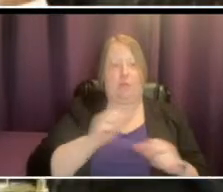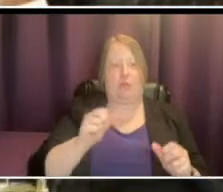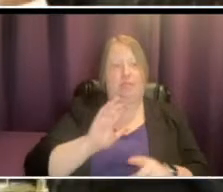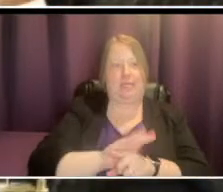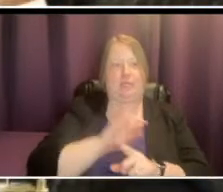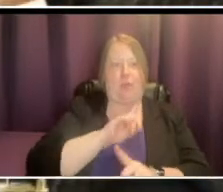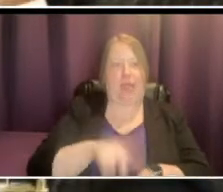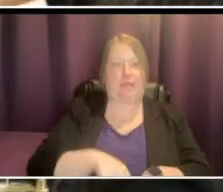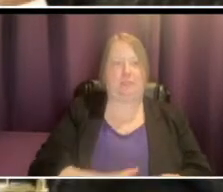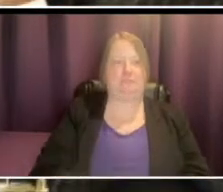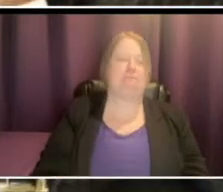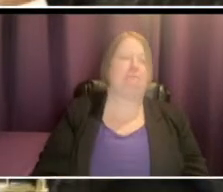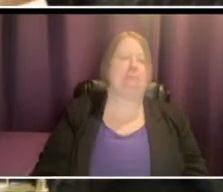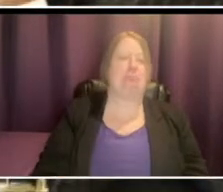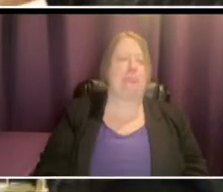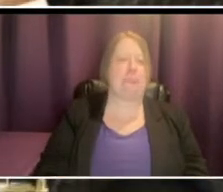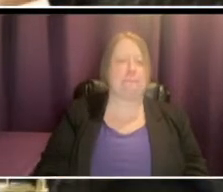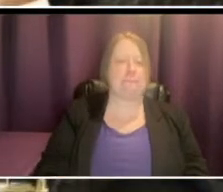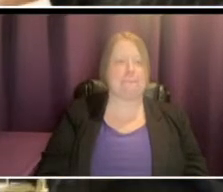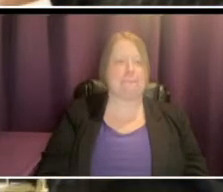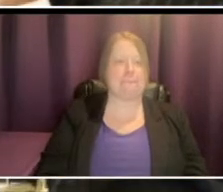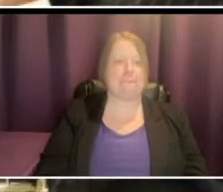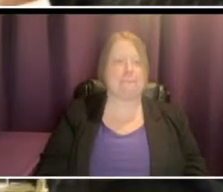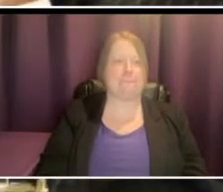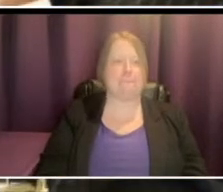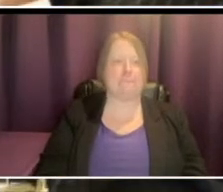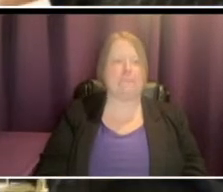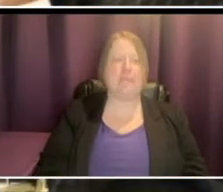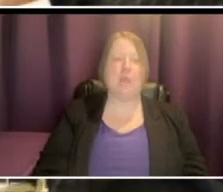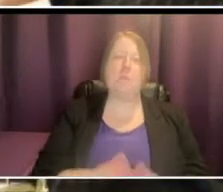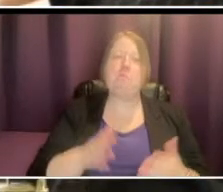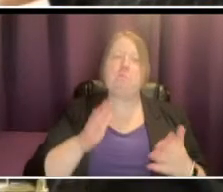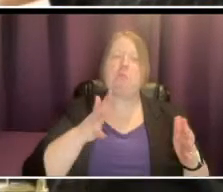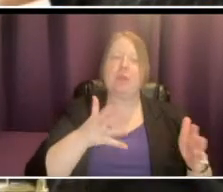He fairly quickly moved to